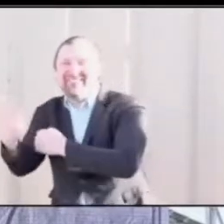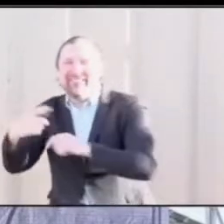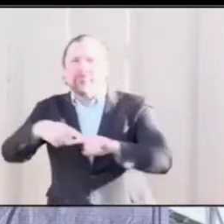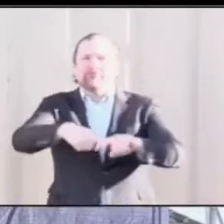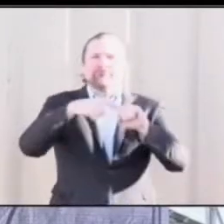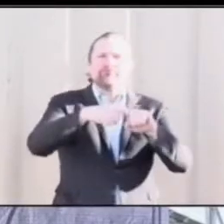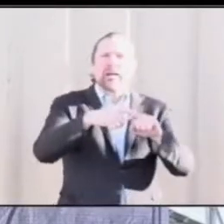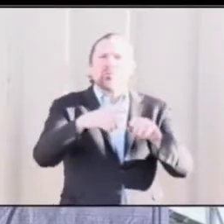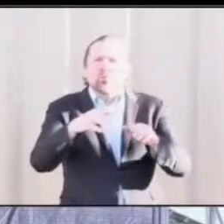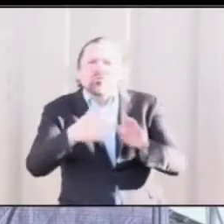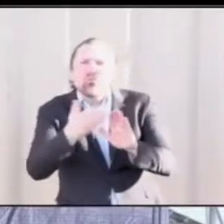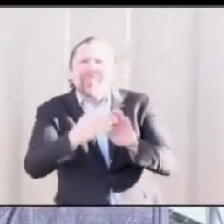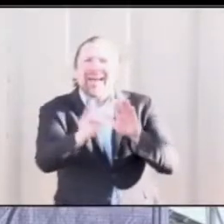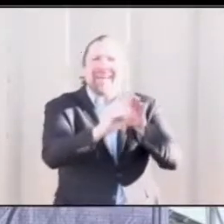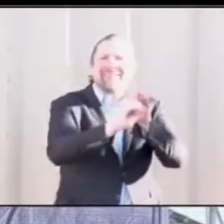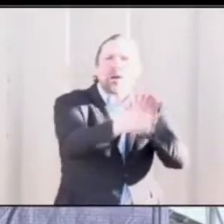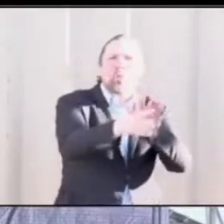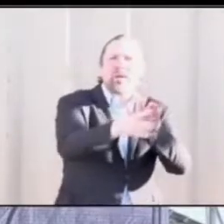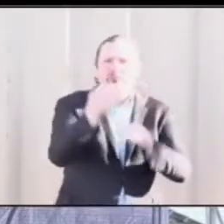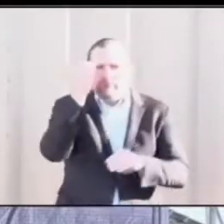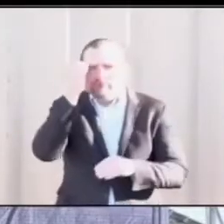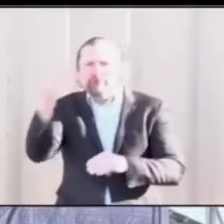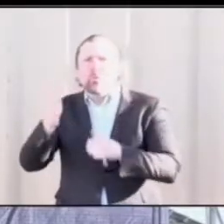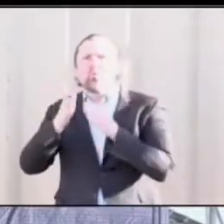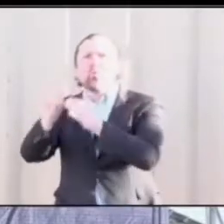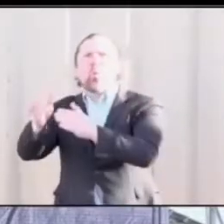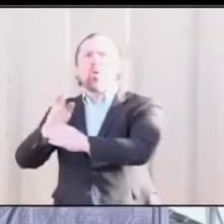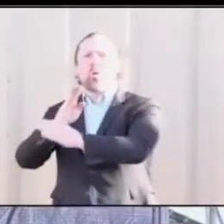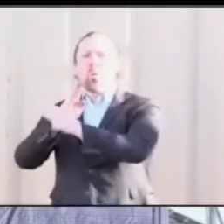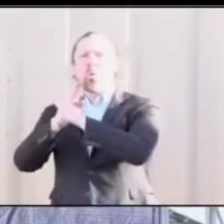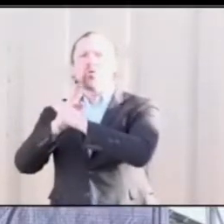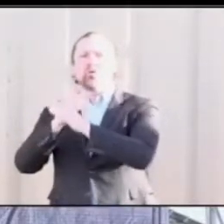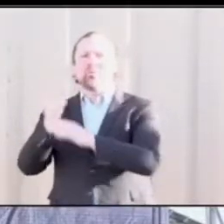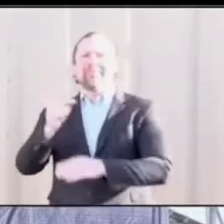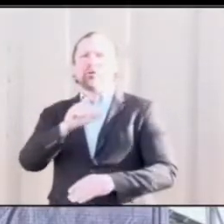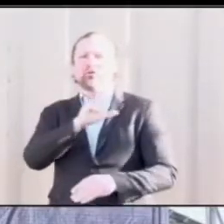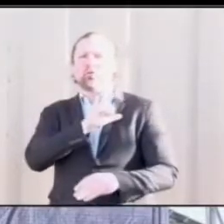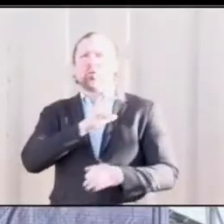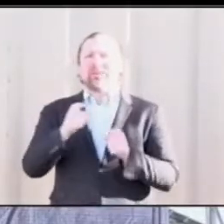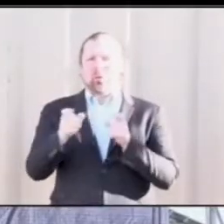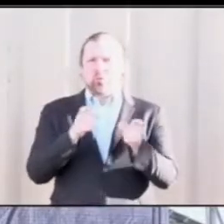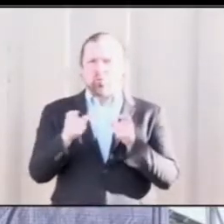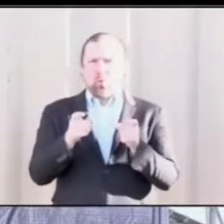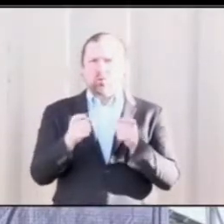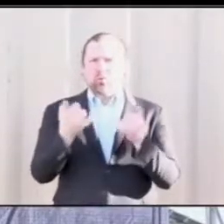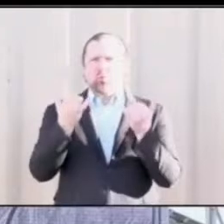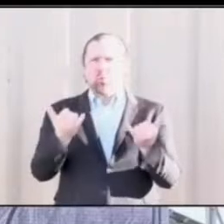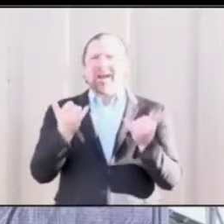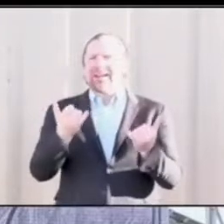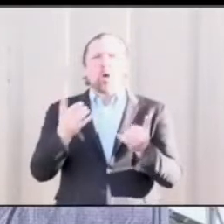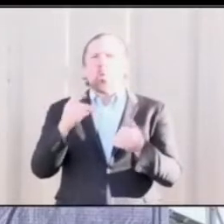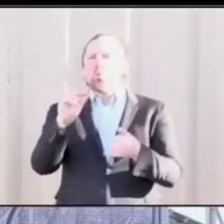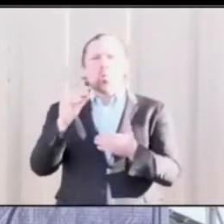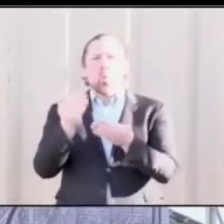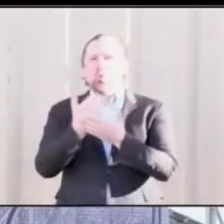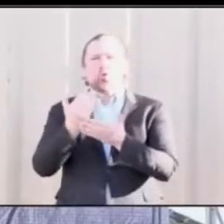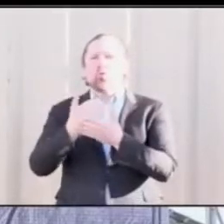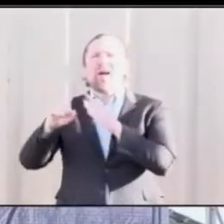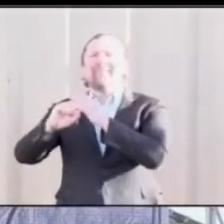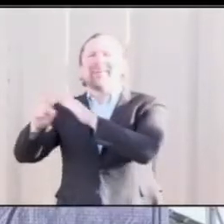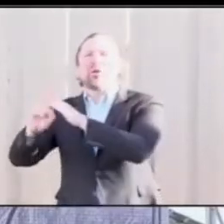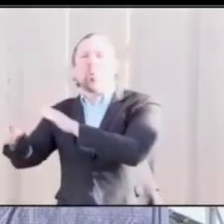road closures, humanitarian relief, and roving and security patrols. Currently, no new evacuations are being